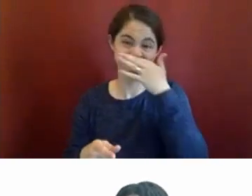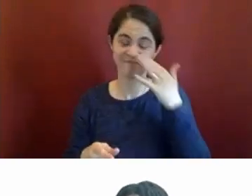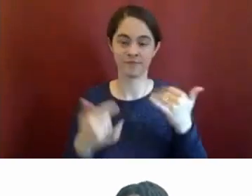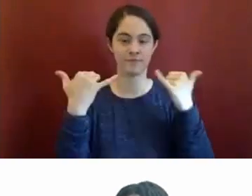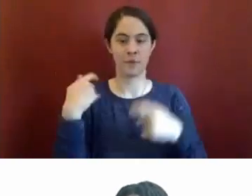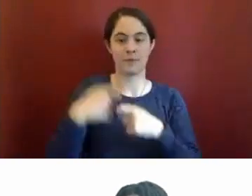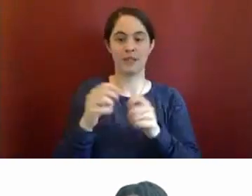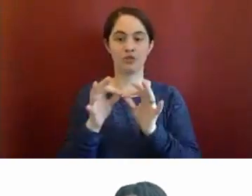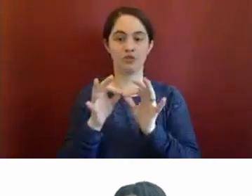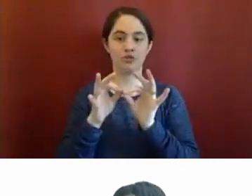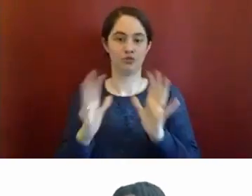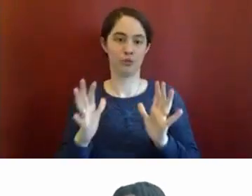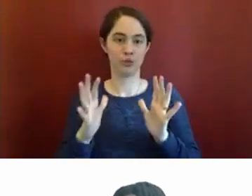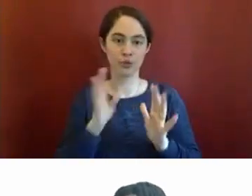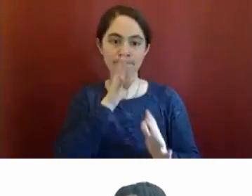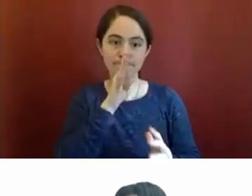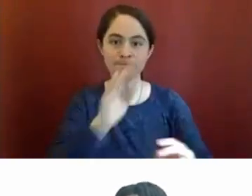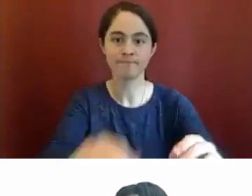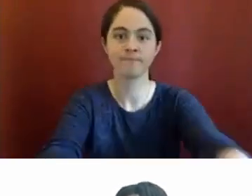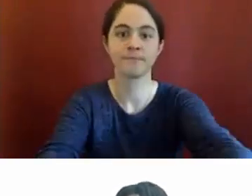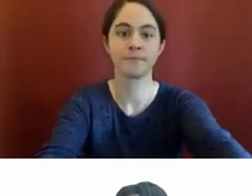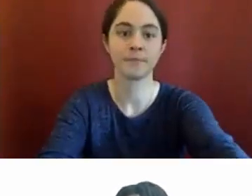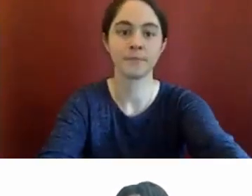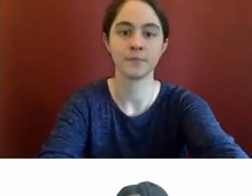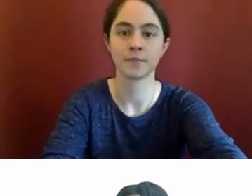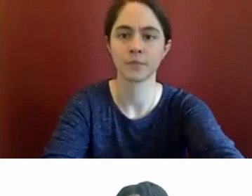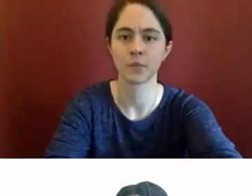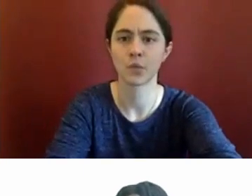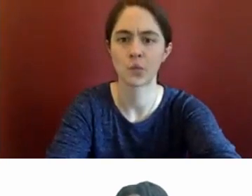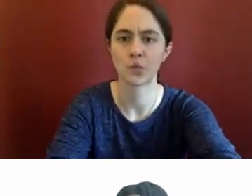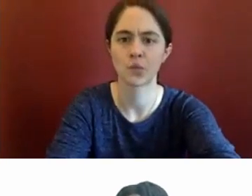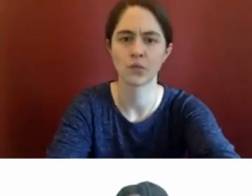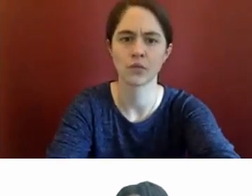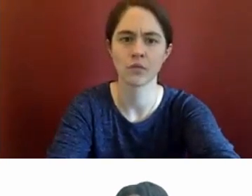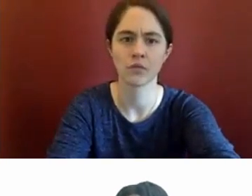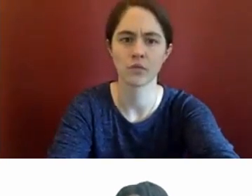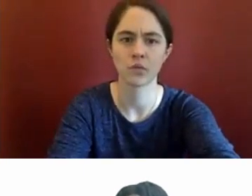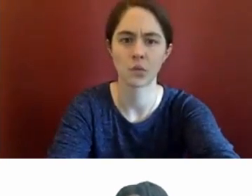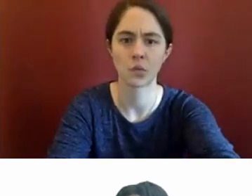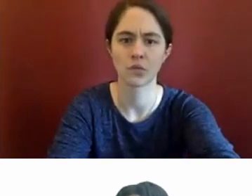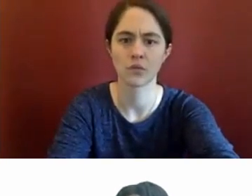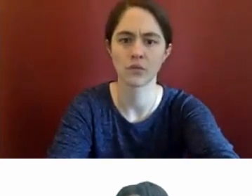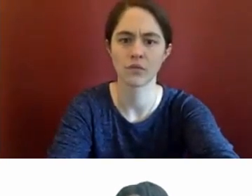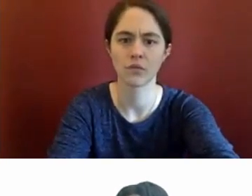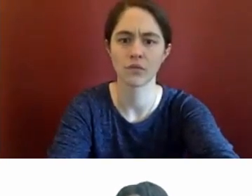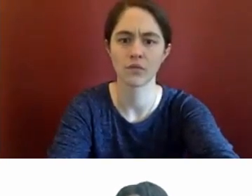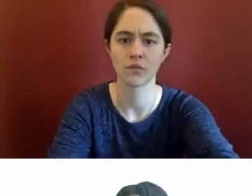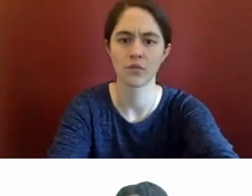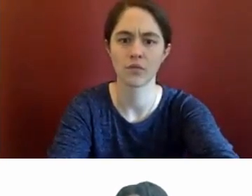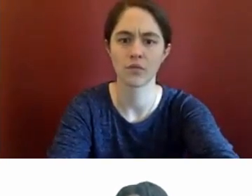que te han afectado o que tú quisieras compartir, y qué deseas que sea diferente para los